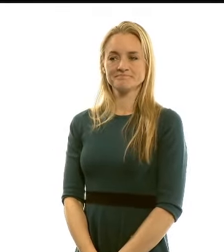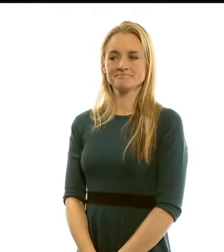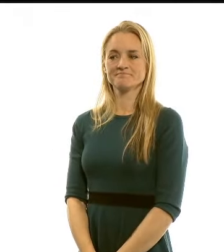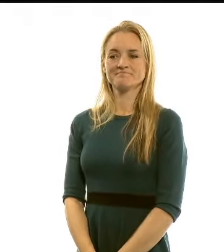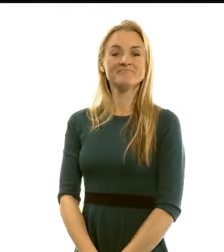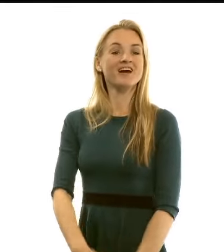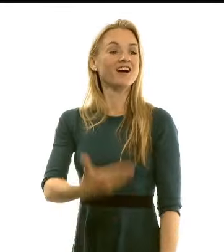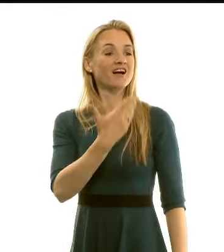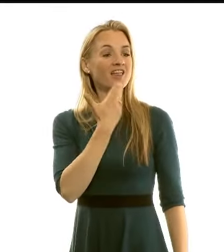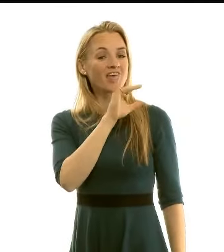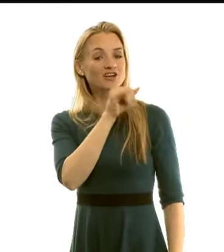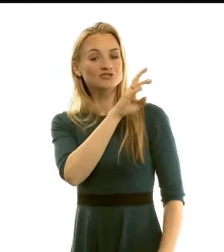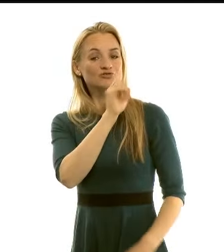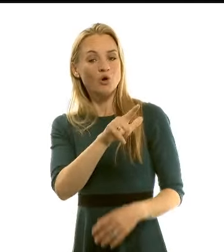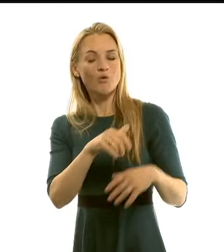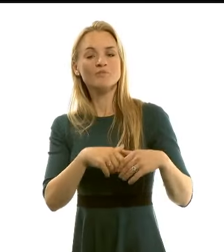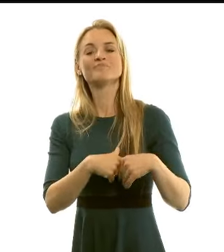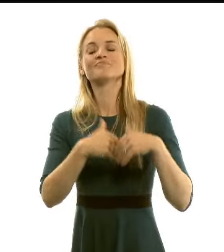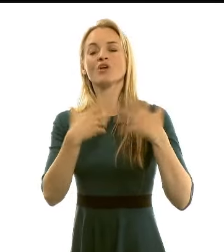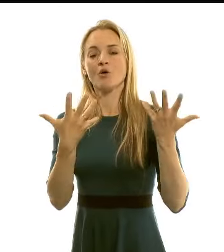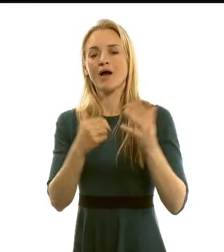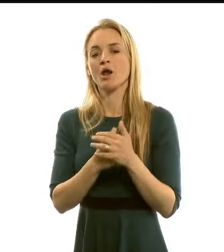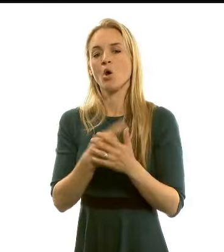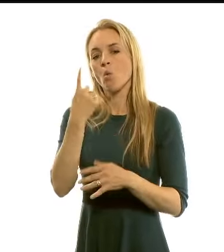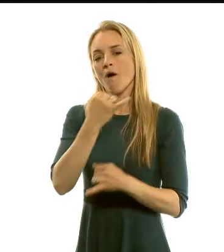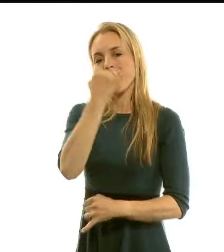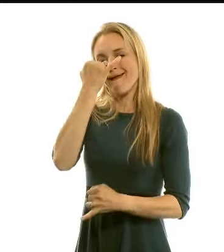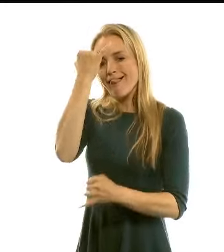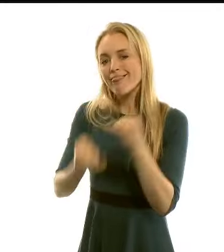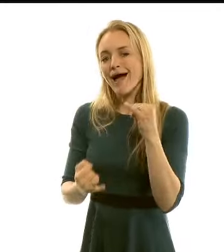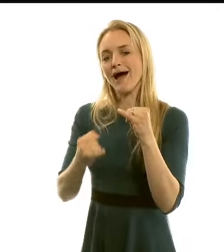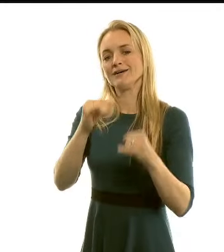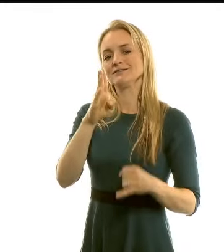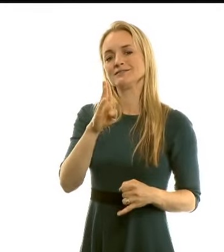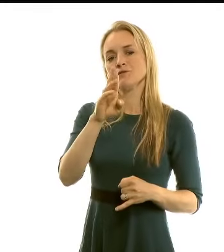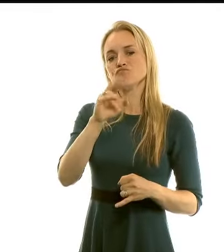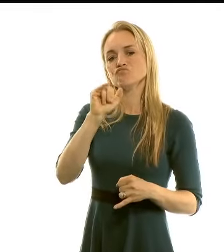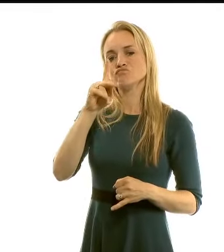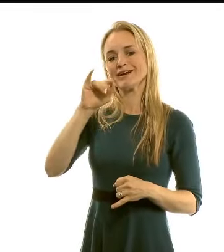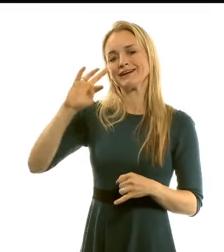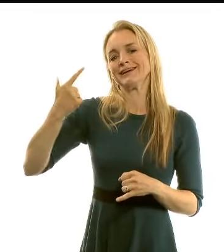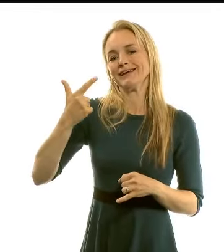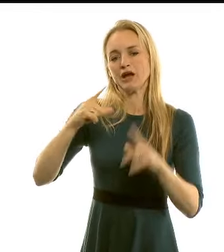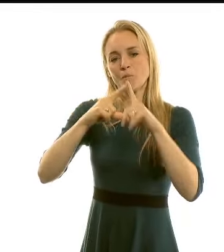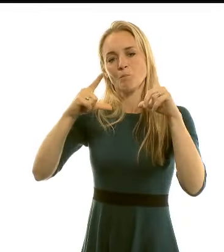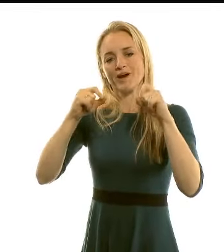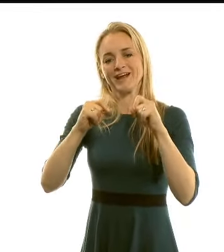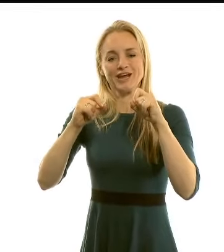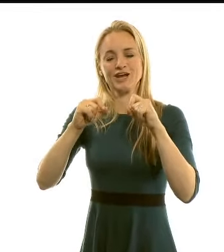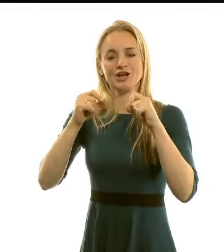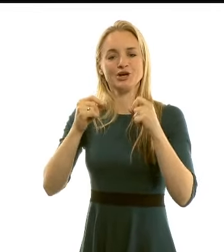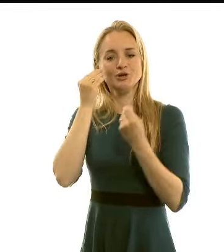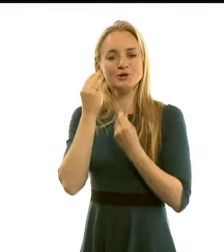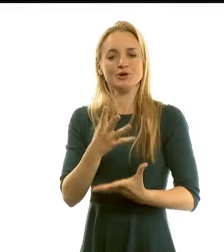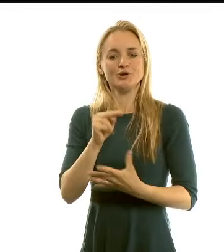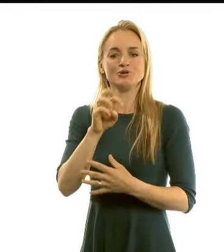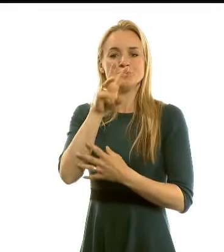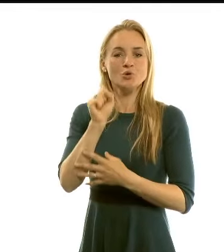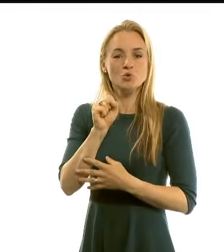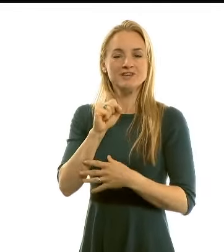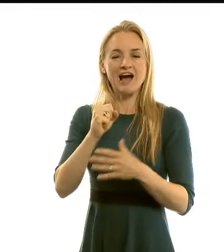Thanks, Joe. All right, LEGO party people, it's time for one last bricking news. And of course, we saved the best for last. So grab any friends,